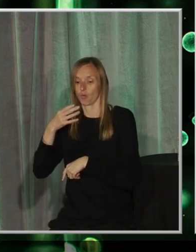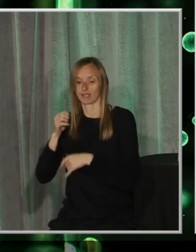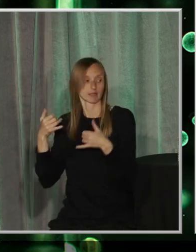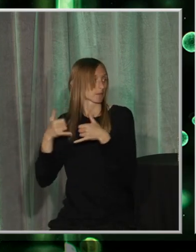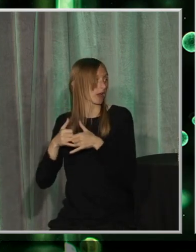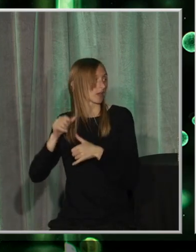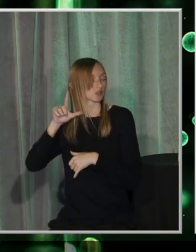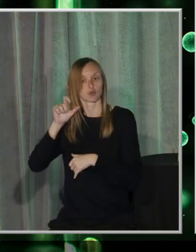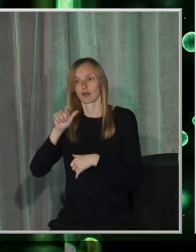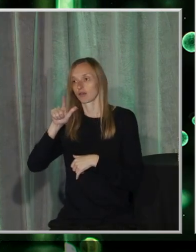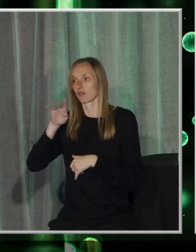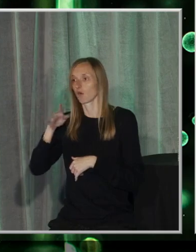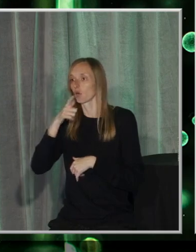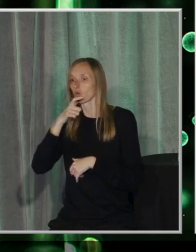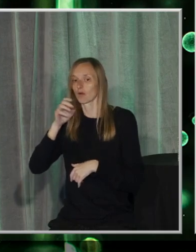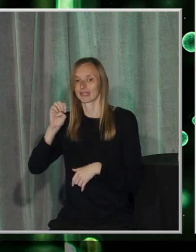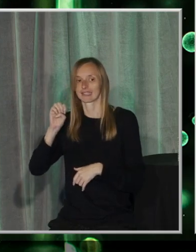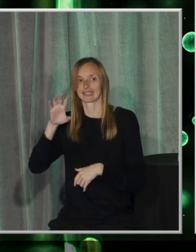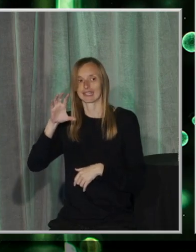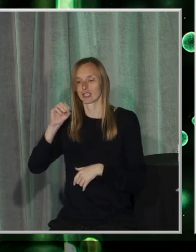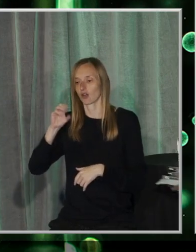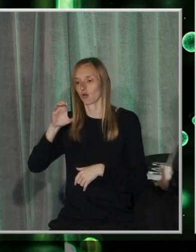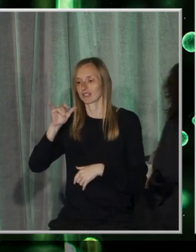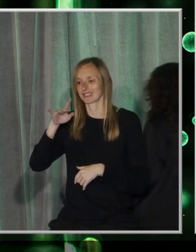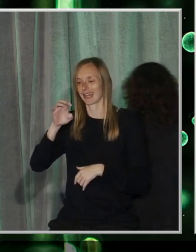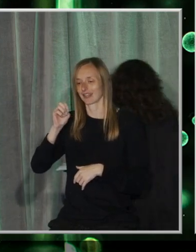is EcoCycle. Come on up.